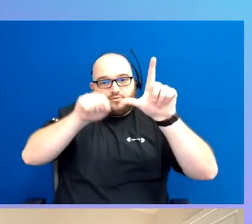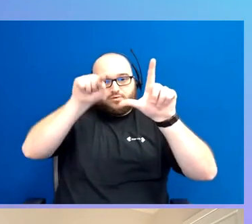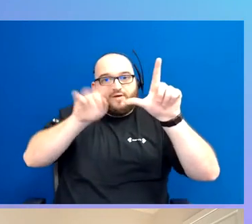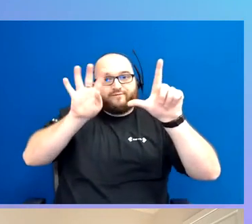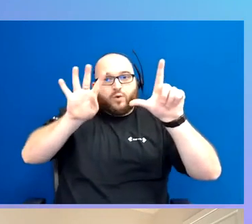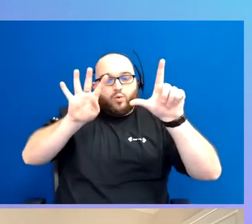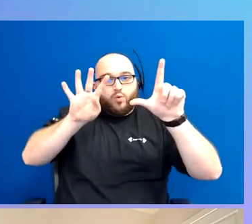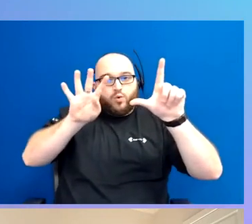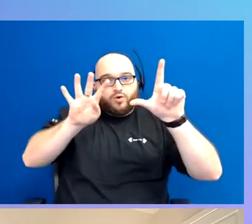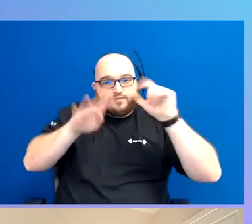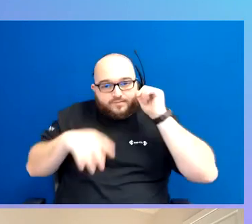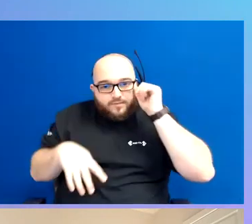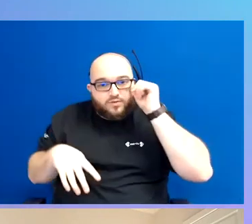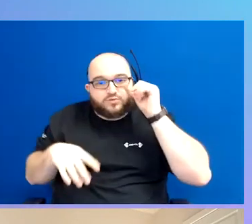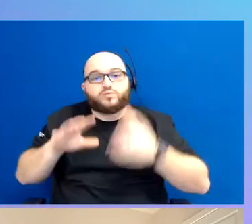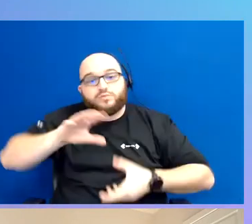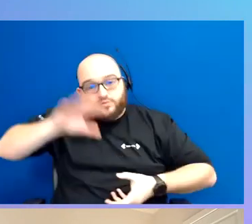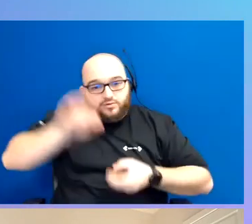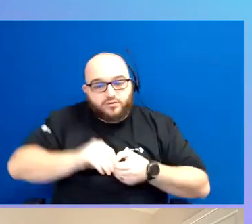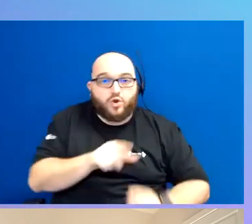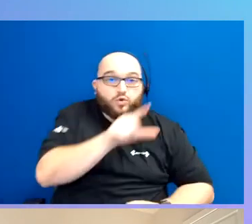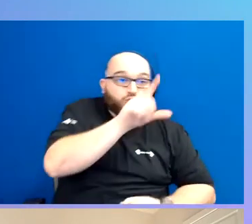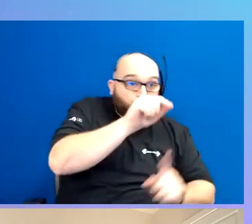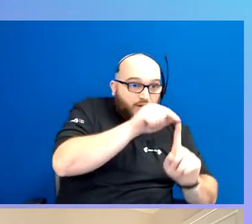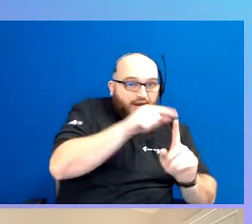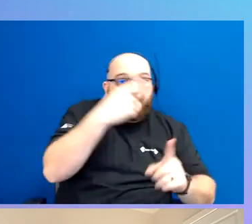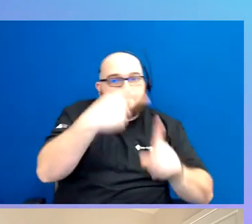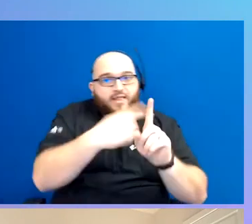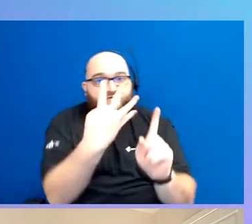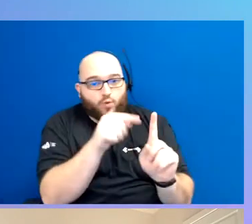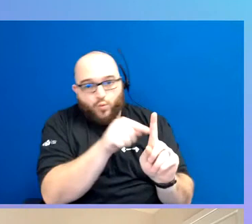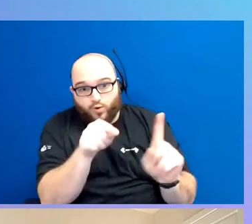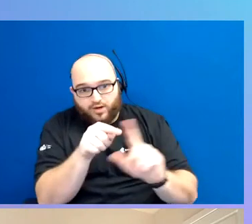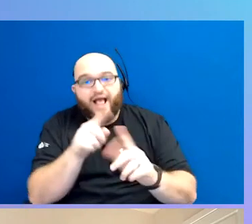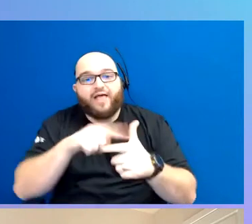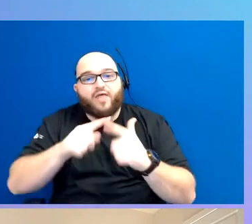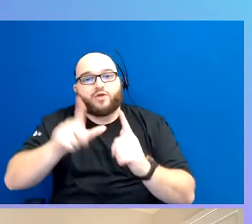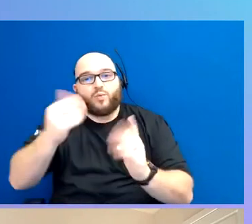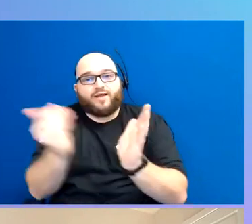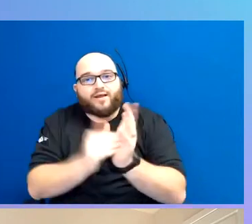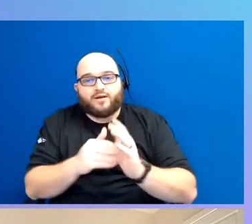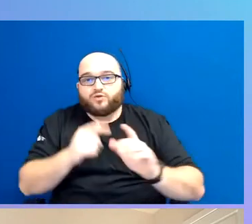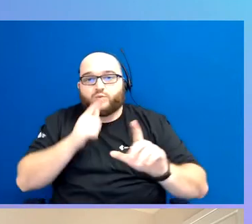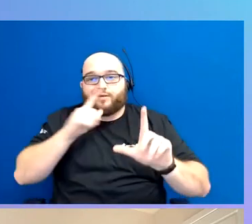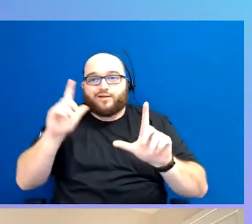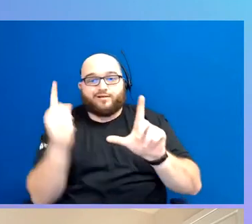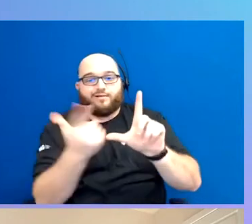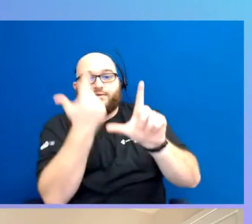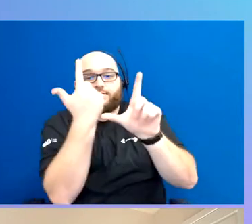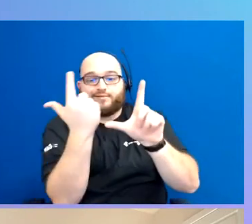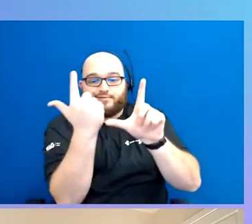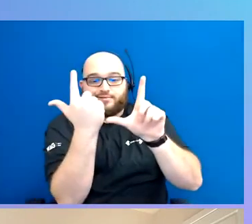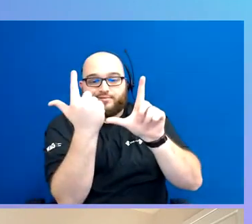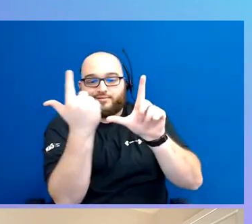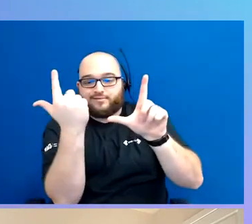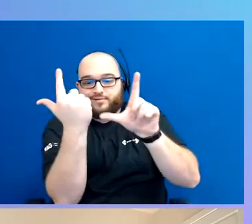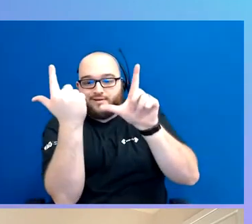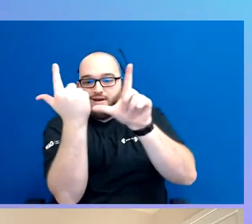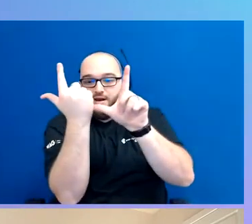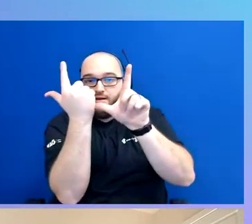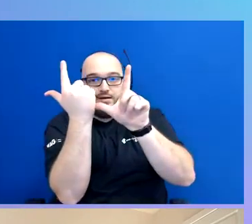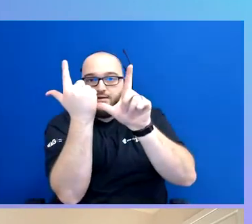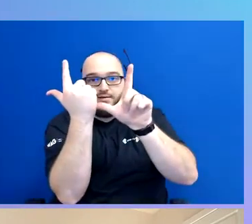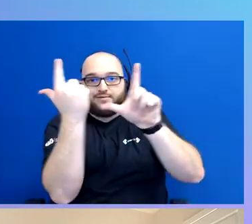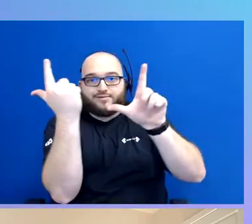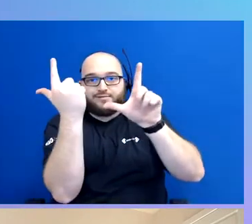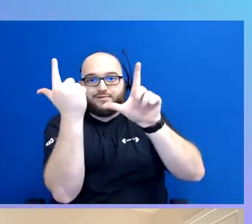I mean a sum of 24 pixels worth of distance between two icons, so that the clickable area is still